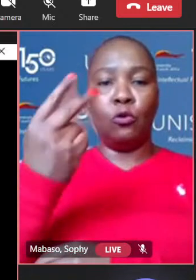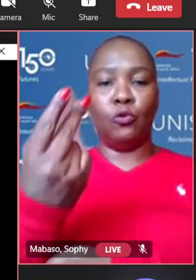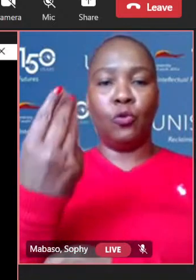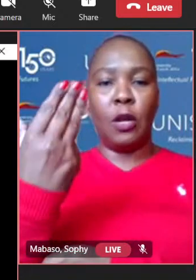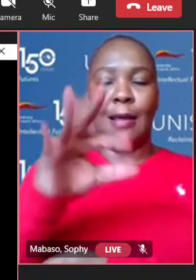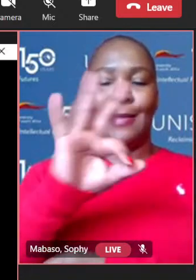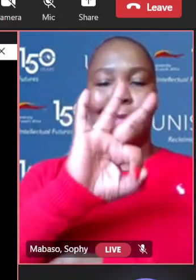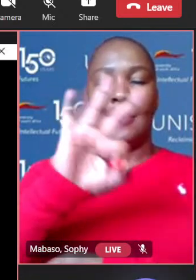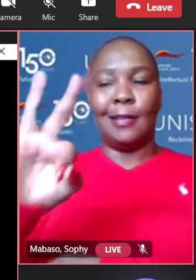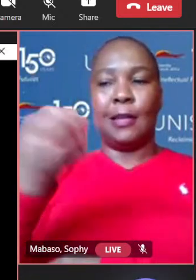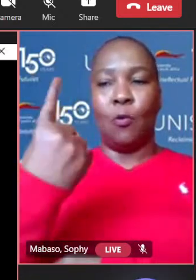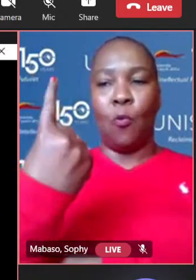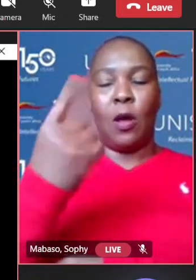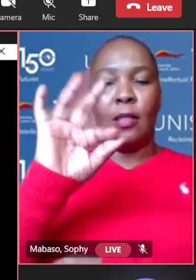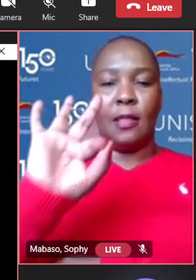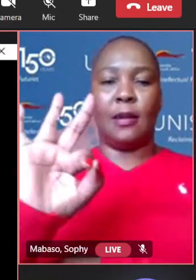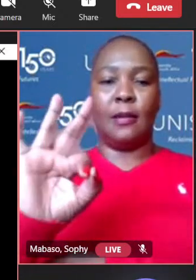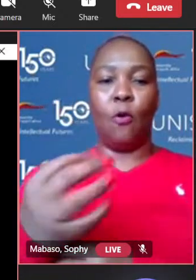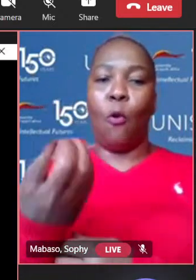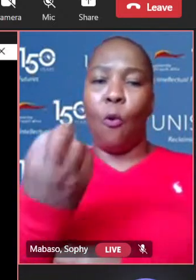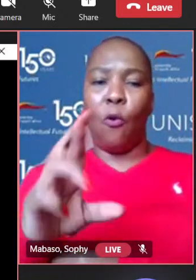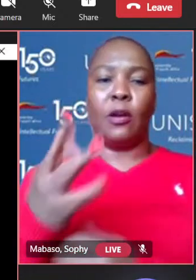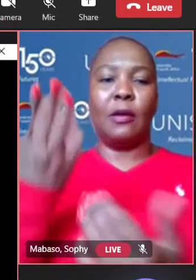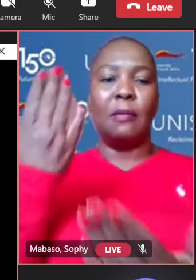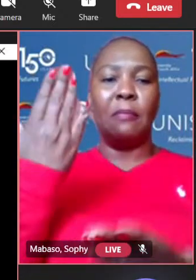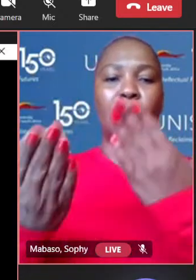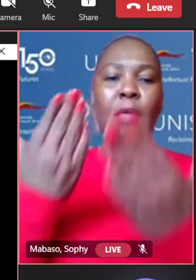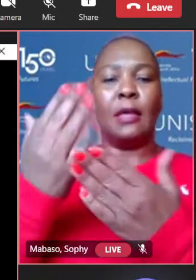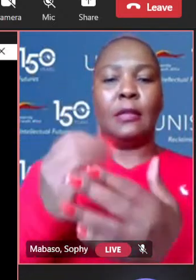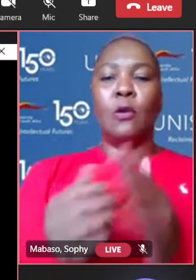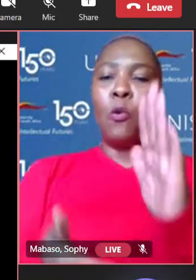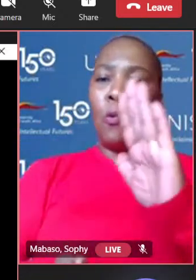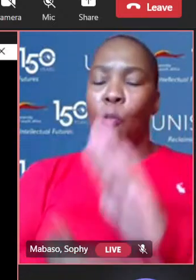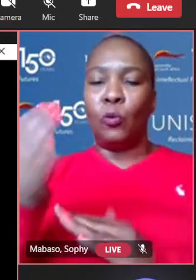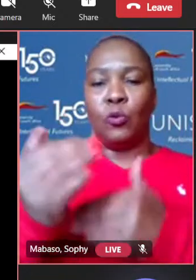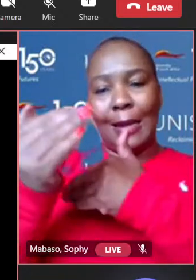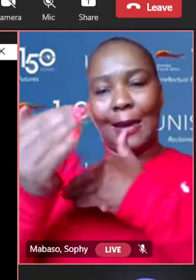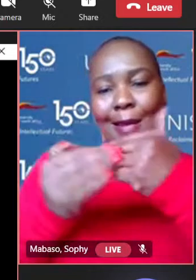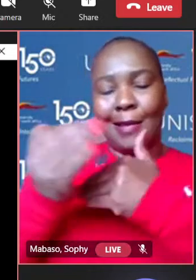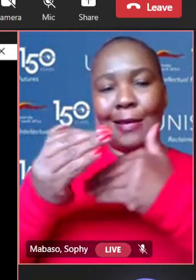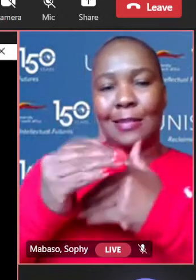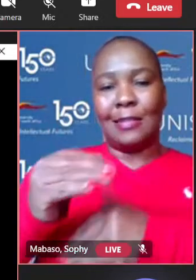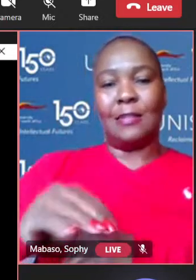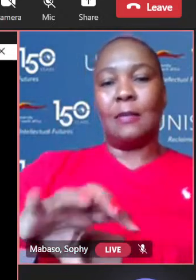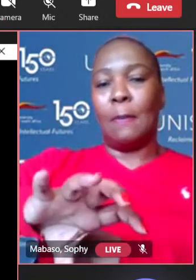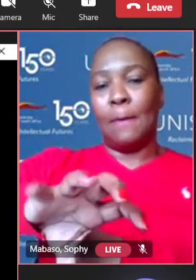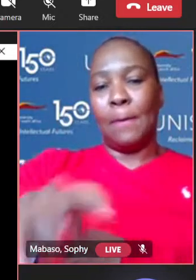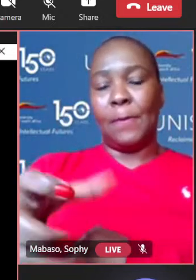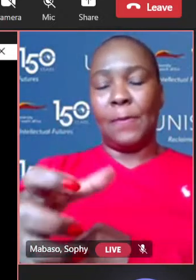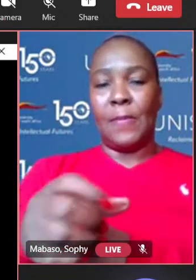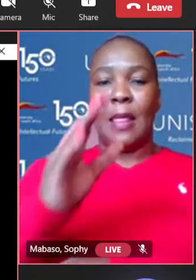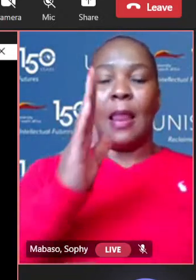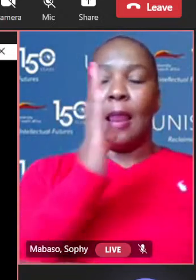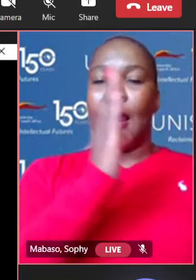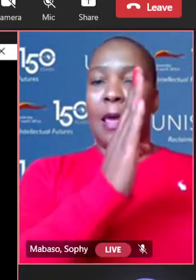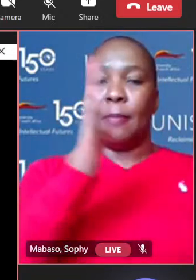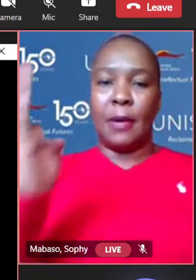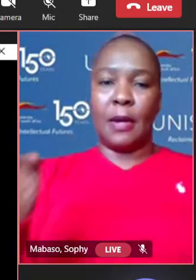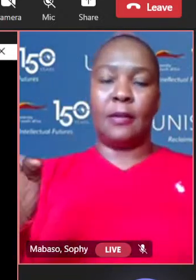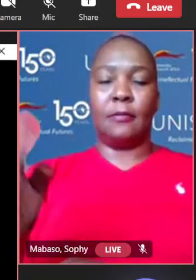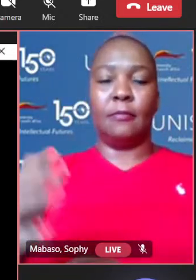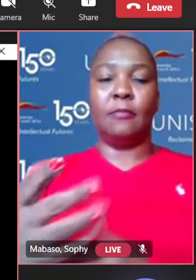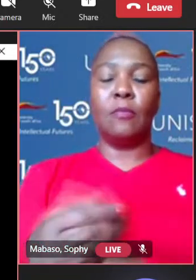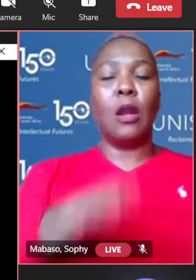429-3313. Or you can just go to your nearest branch library to renew your books. But please note